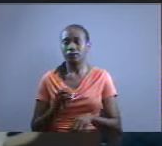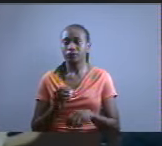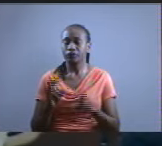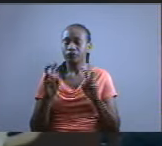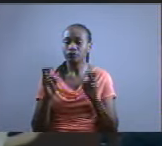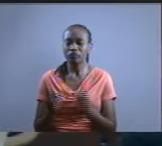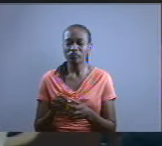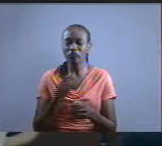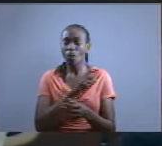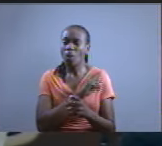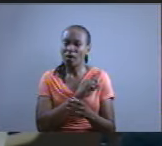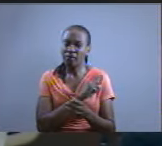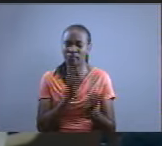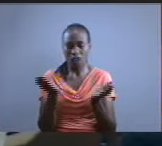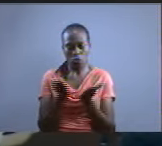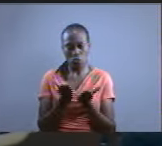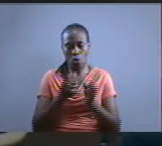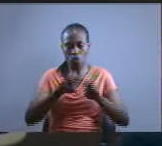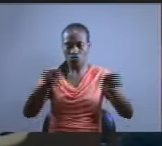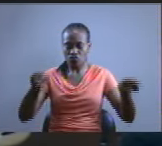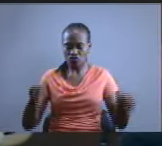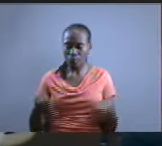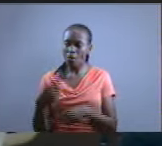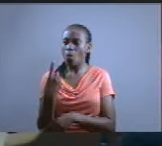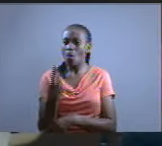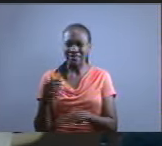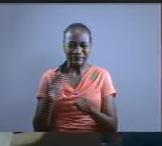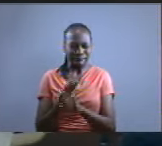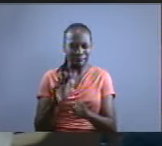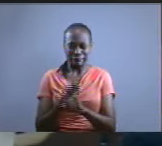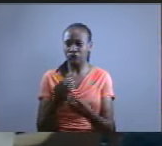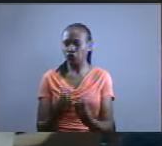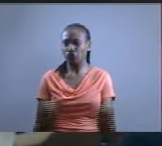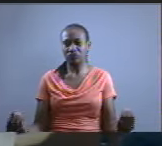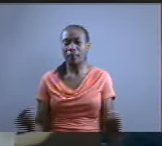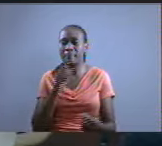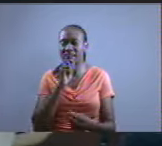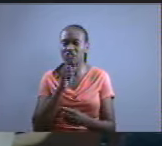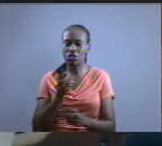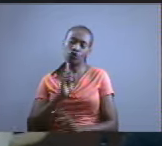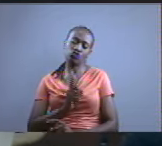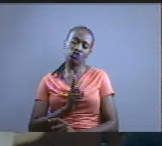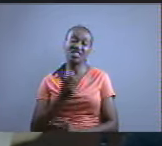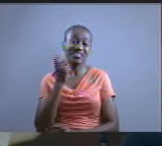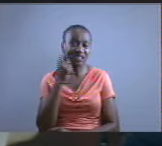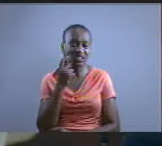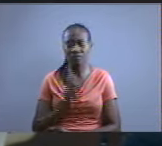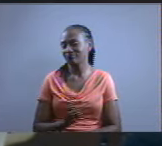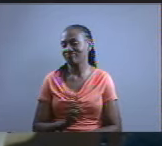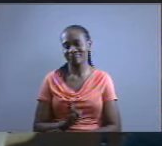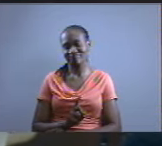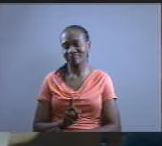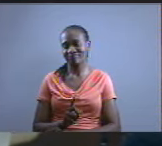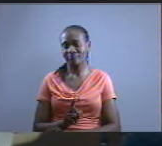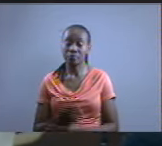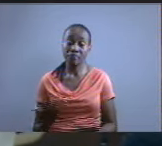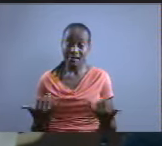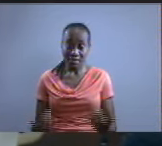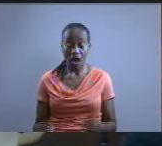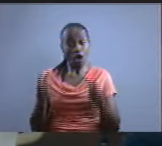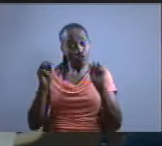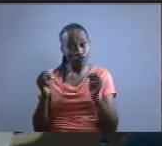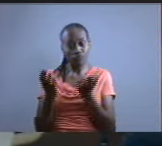crammed in one classroom, which negatively affected the quality of teaching and learning. The new school